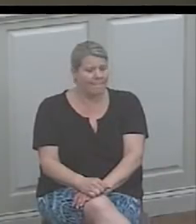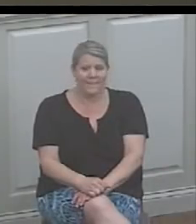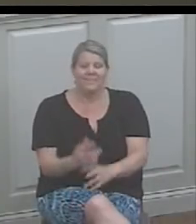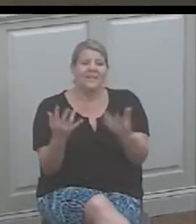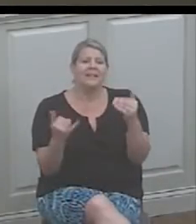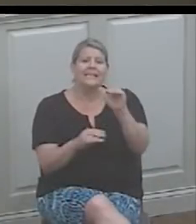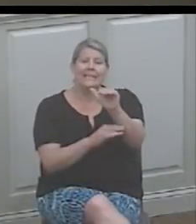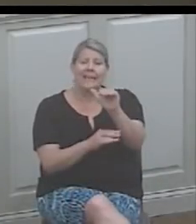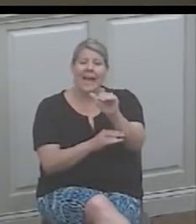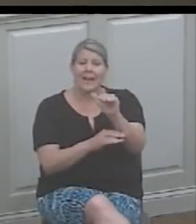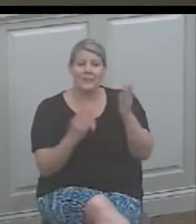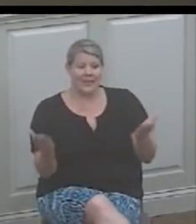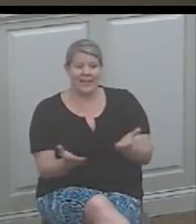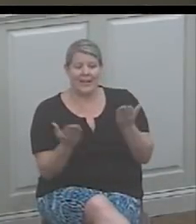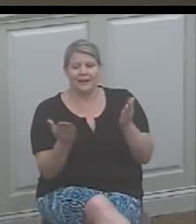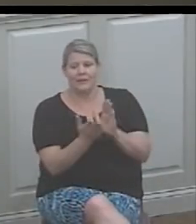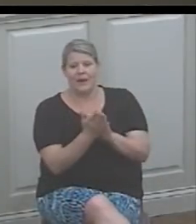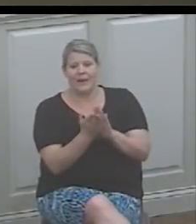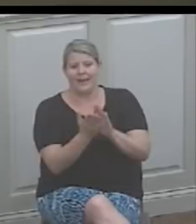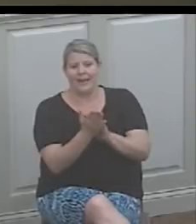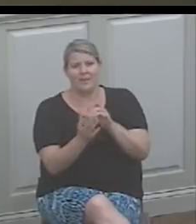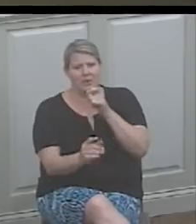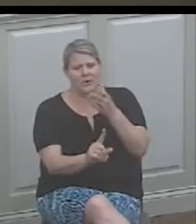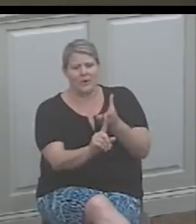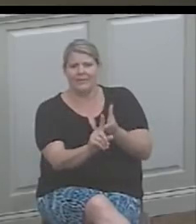Tonight we're here to recognize Lieutenant Shane Yocum.